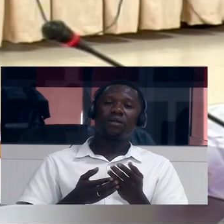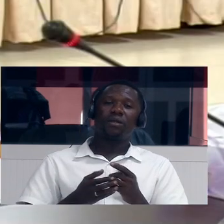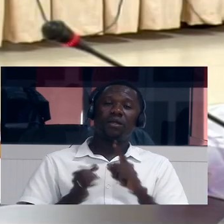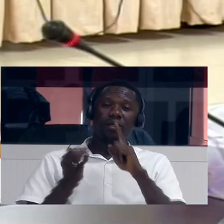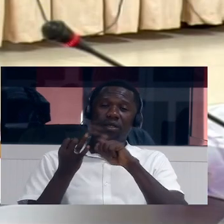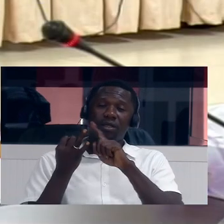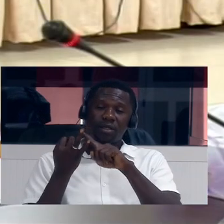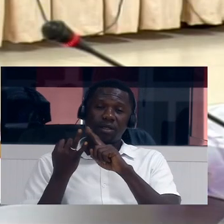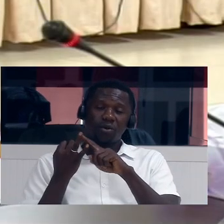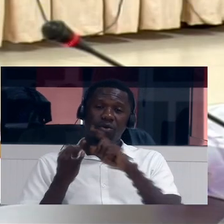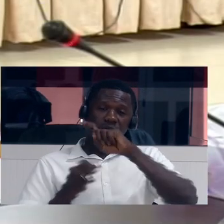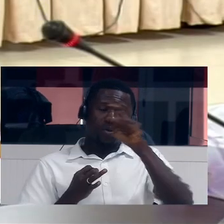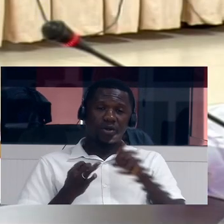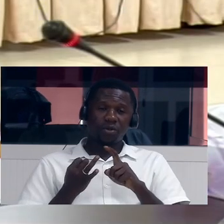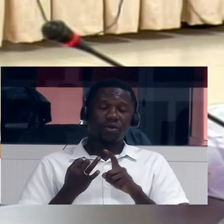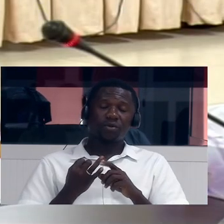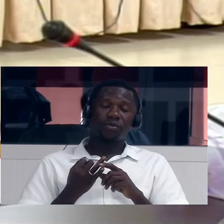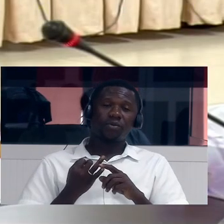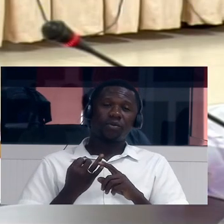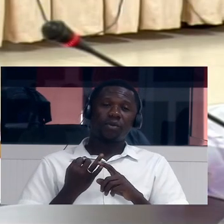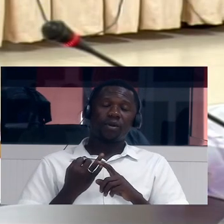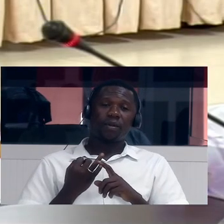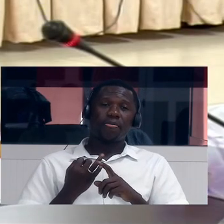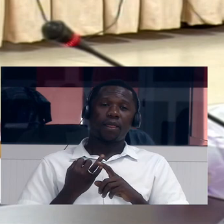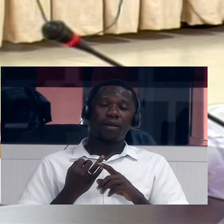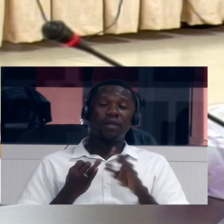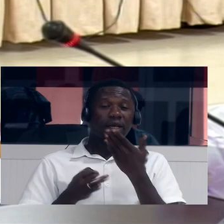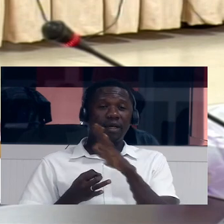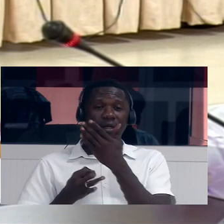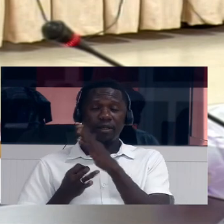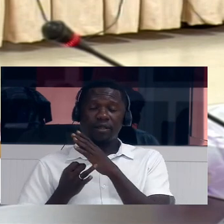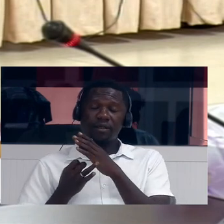The second question is, was there any